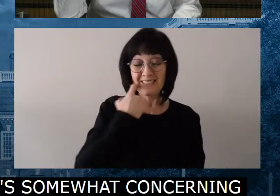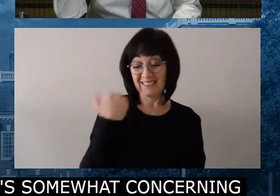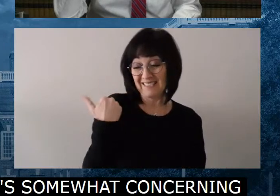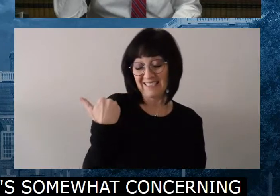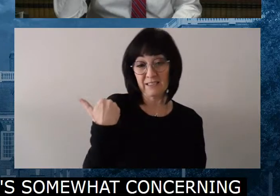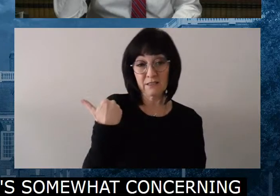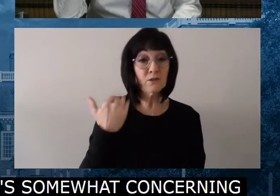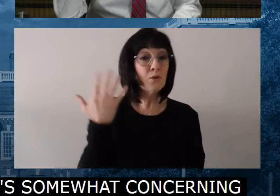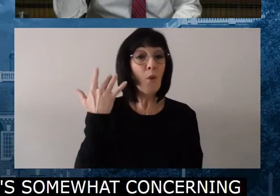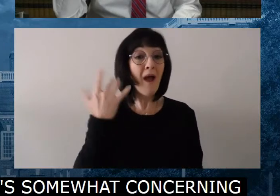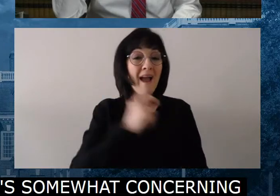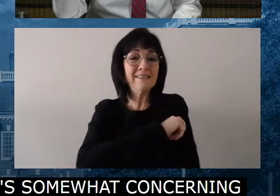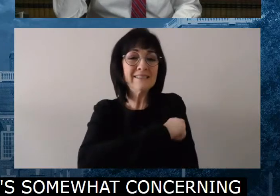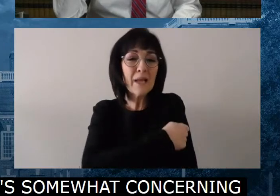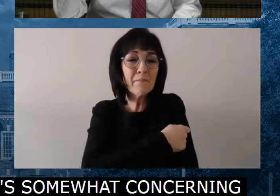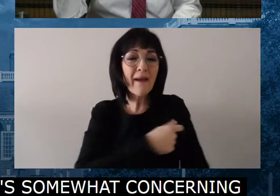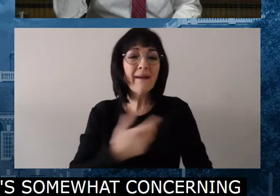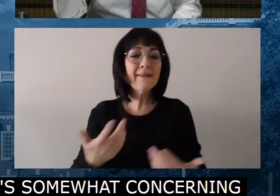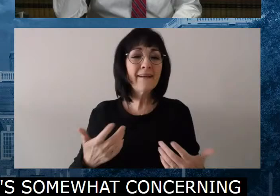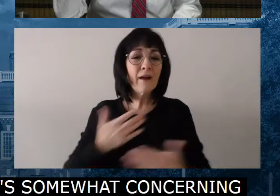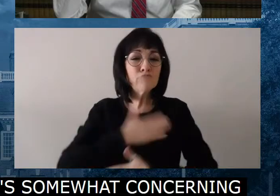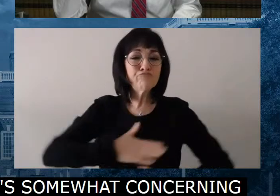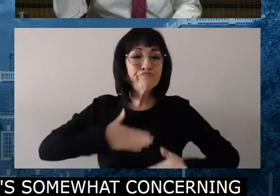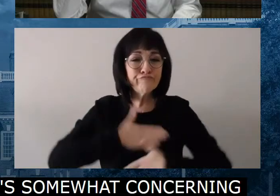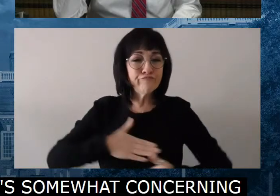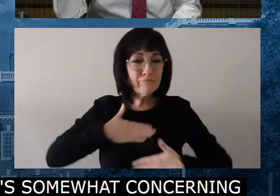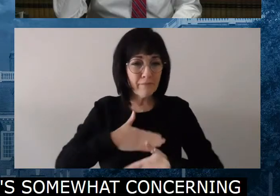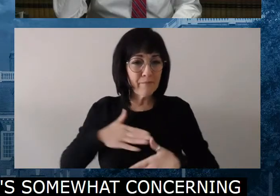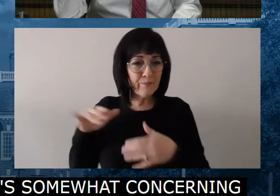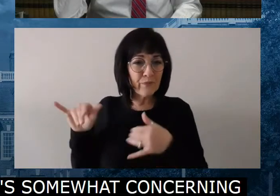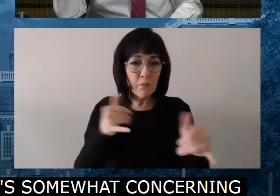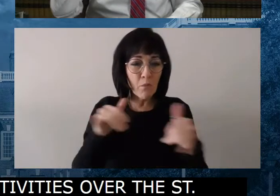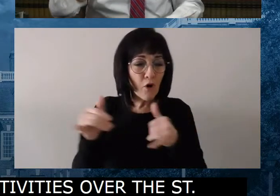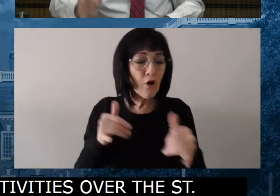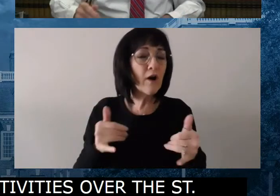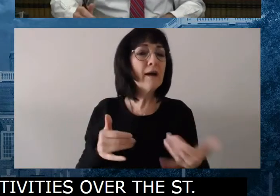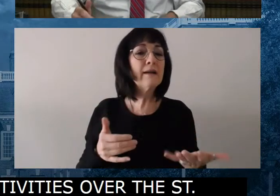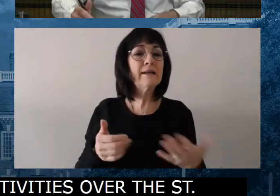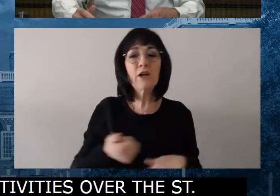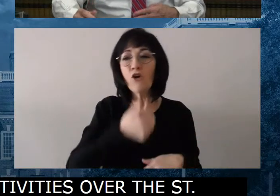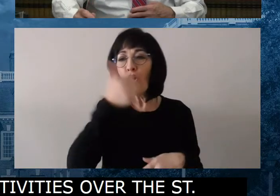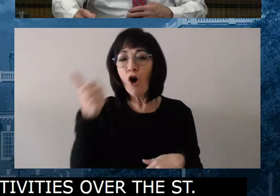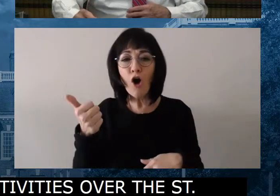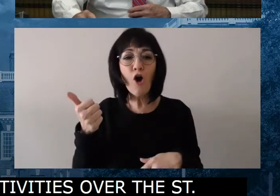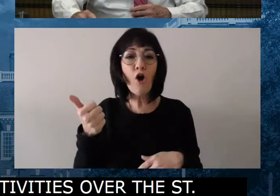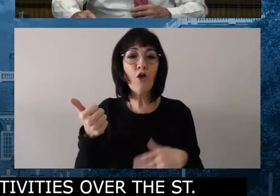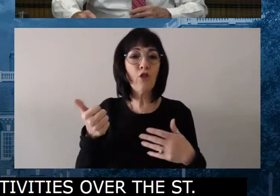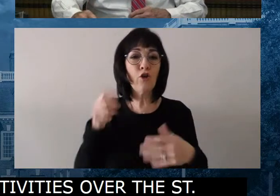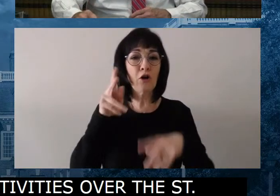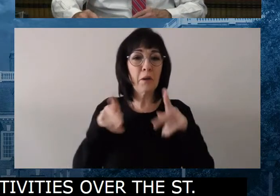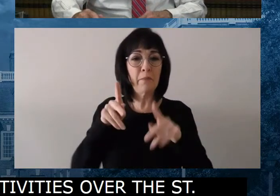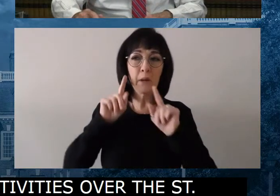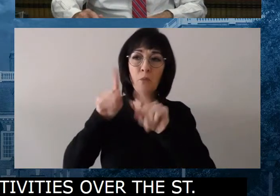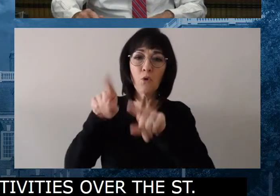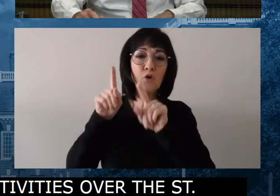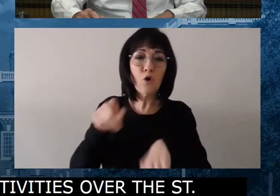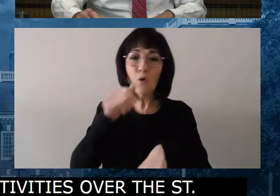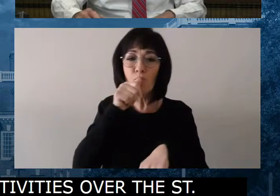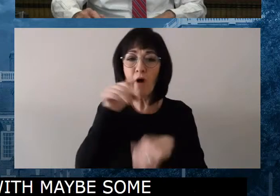and holiday, with some maybe undisciplined activity in bars and restaurants and private